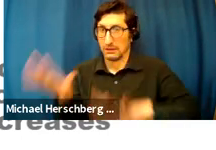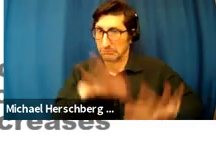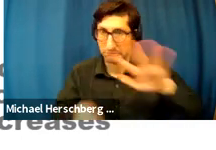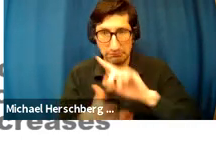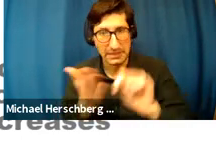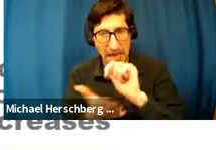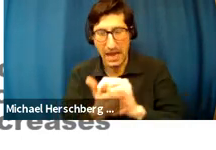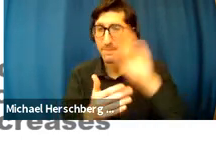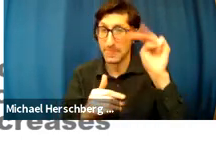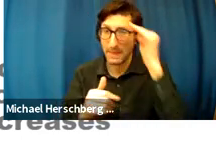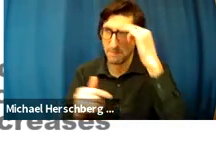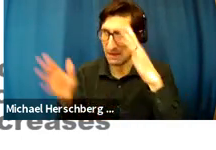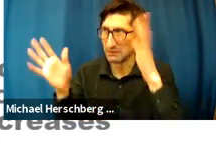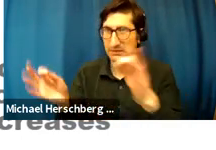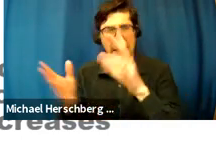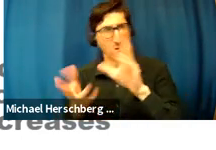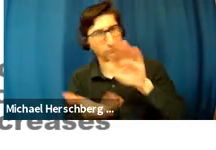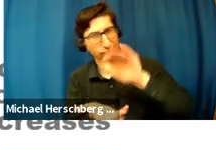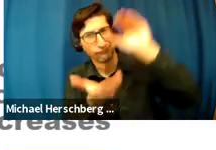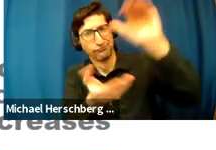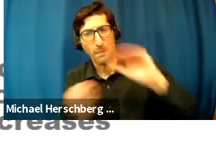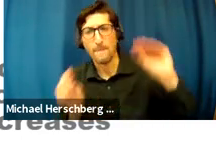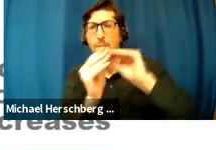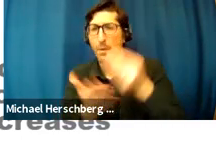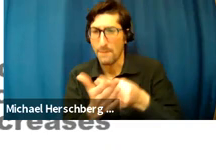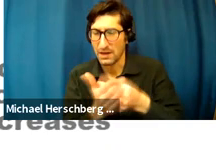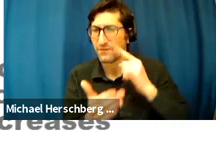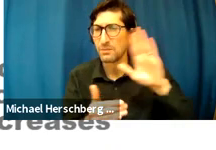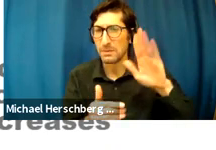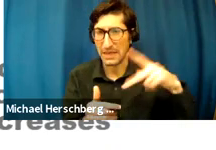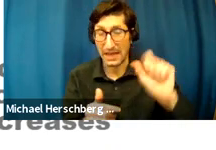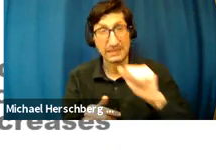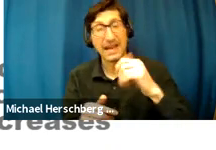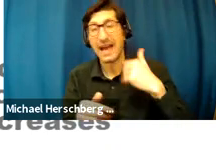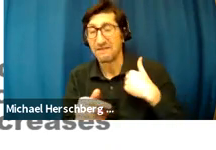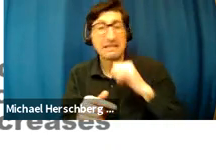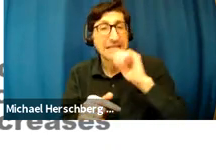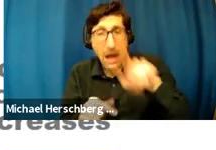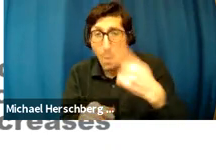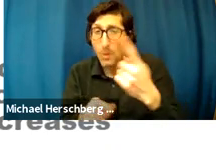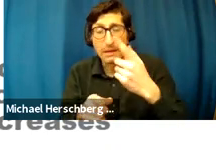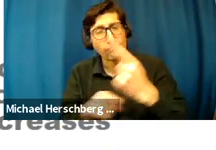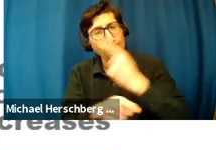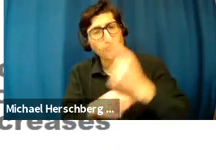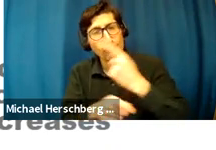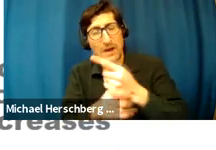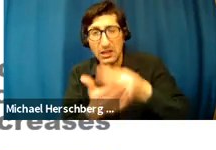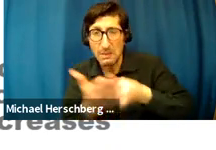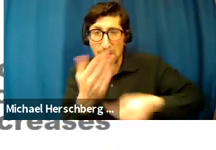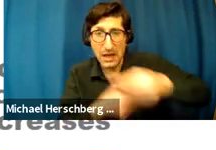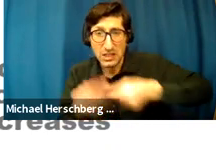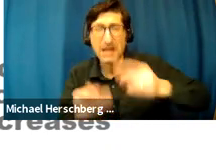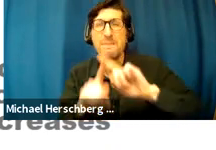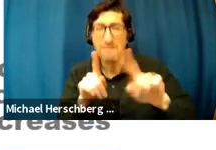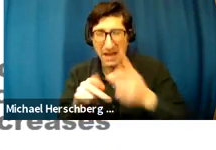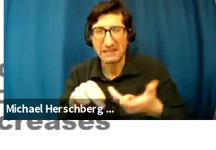provide additional investments to BPS and take the step beyond the maintenance budget to increase our support. This is over and above